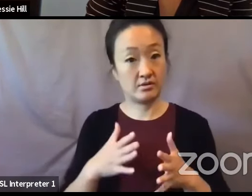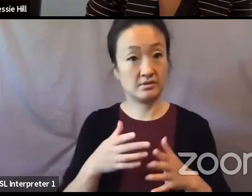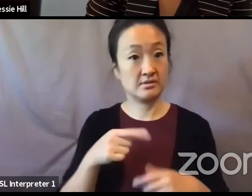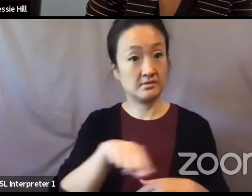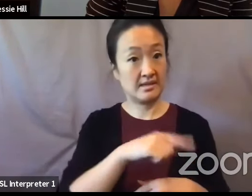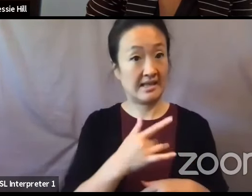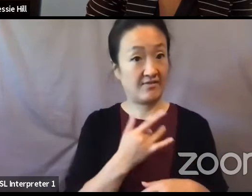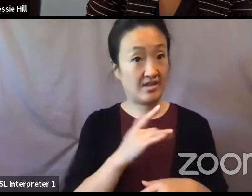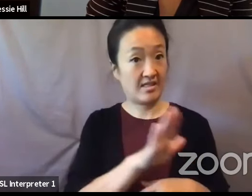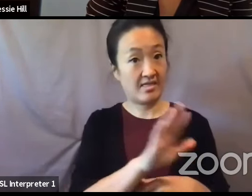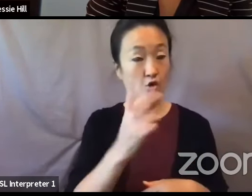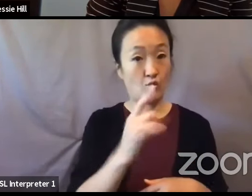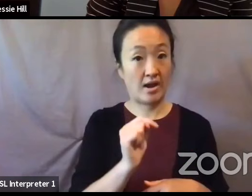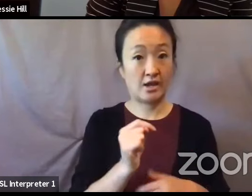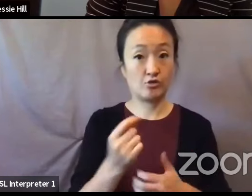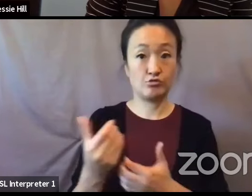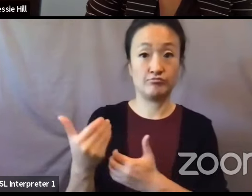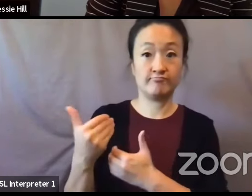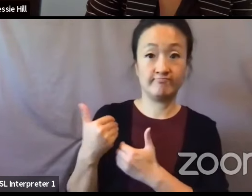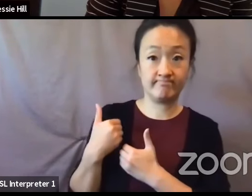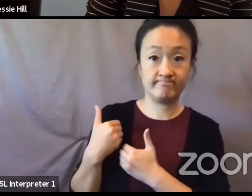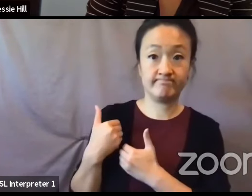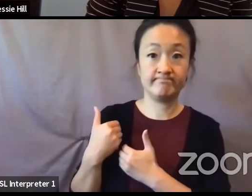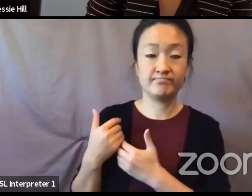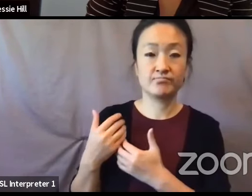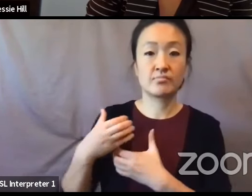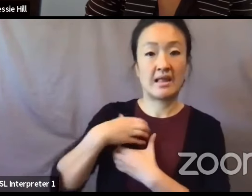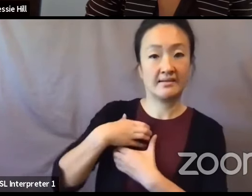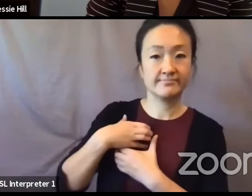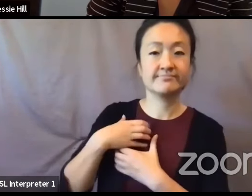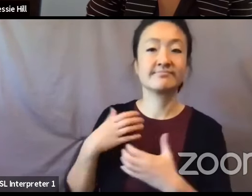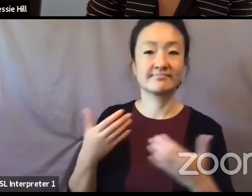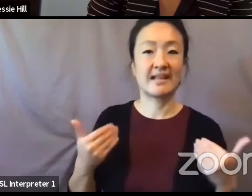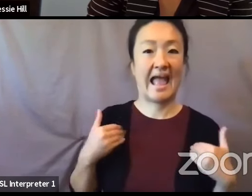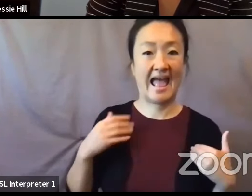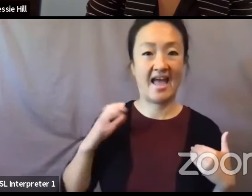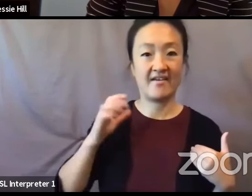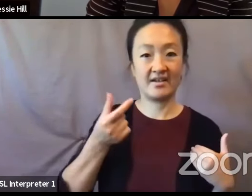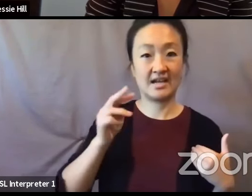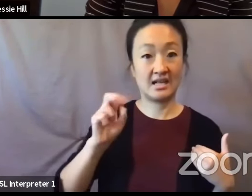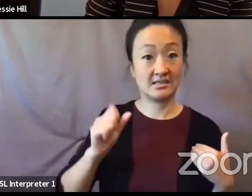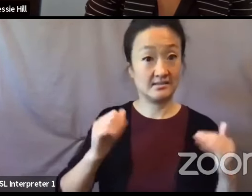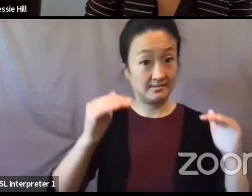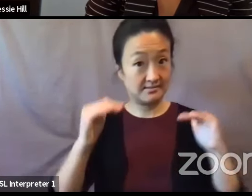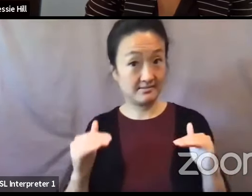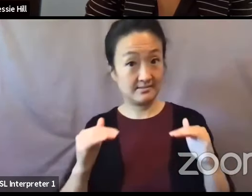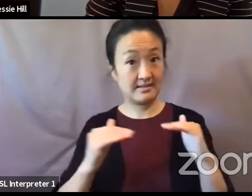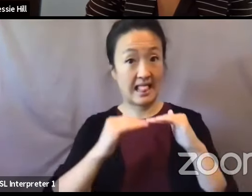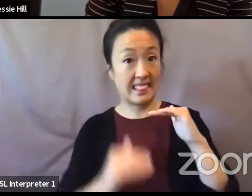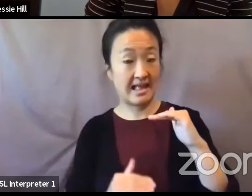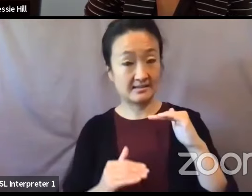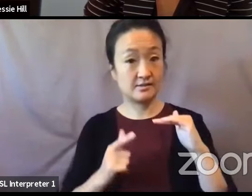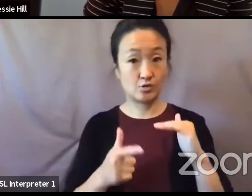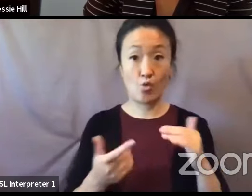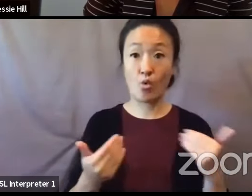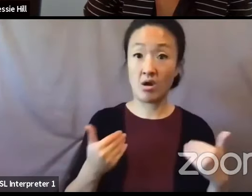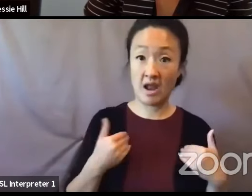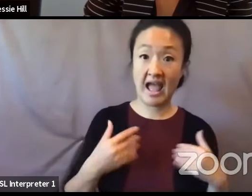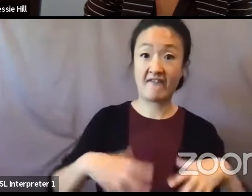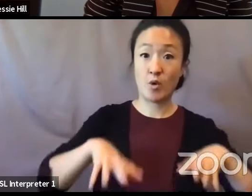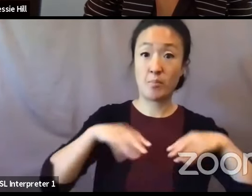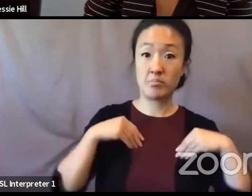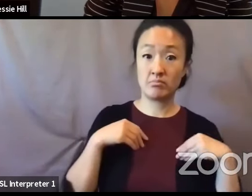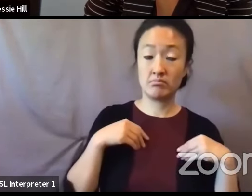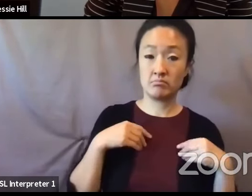carry guns is somehow different or less than, or their rights to have them or even possess them is